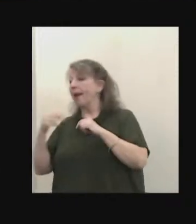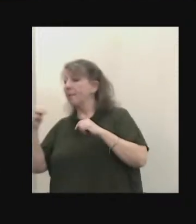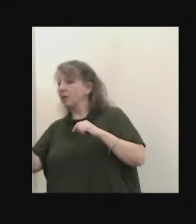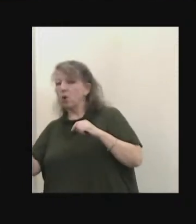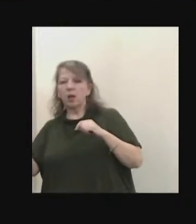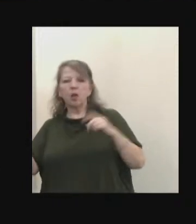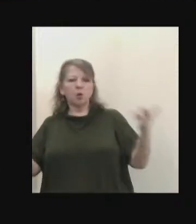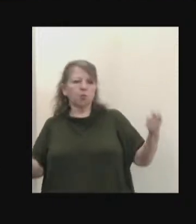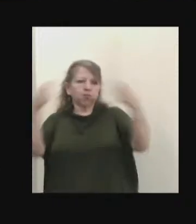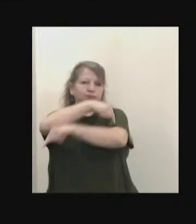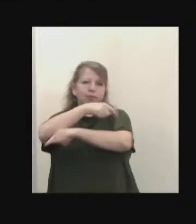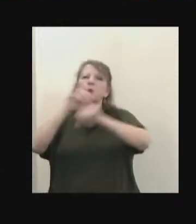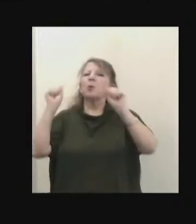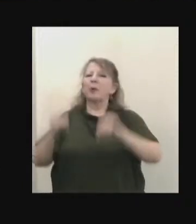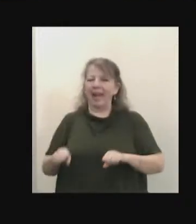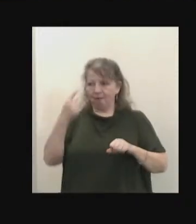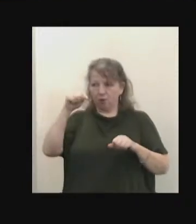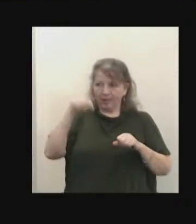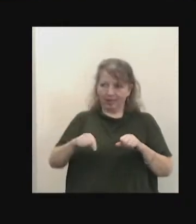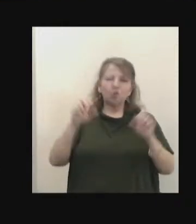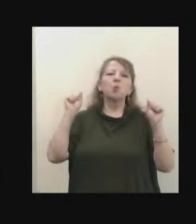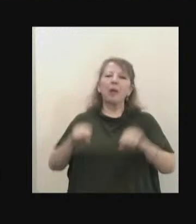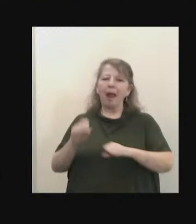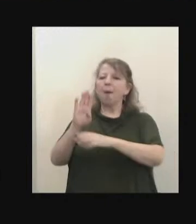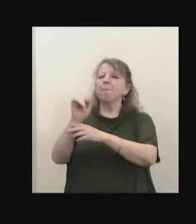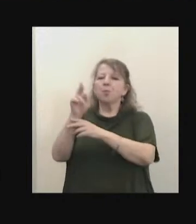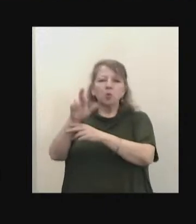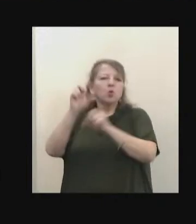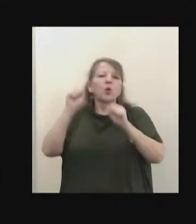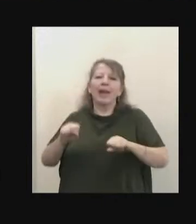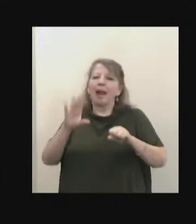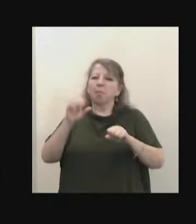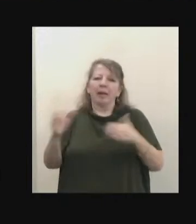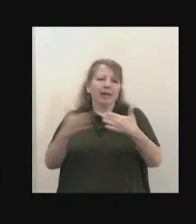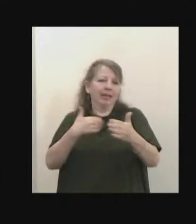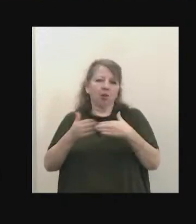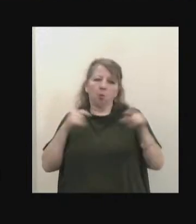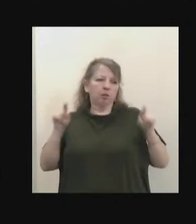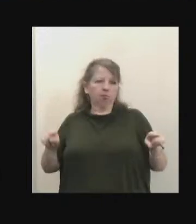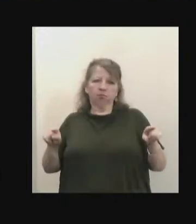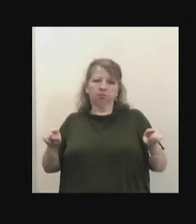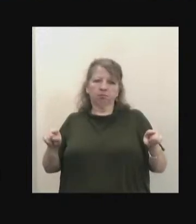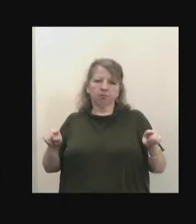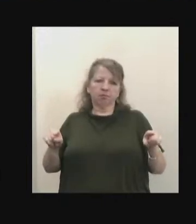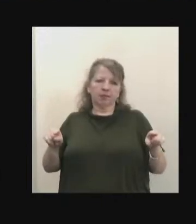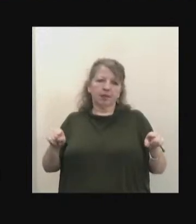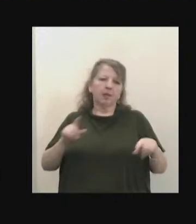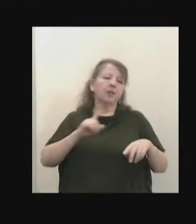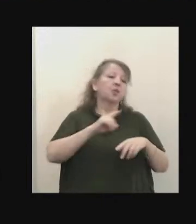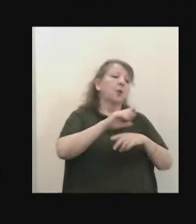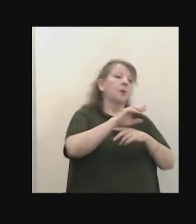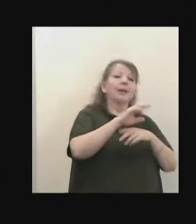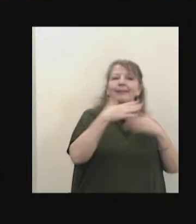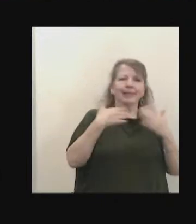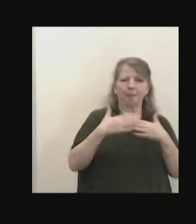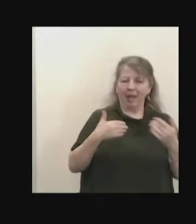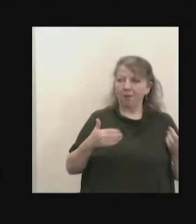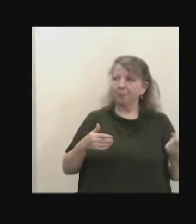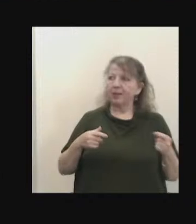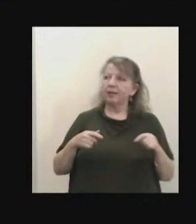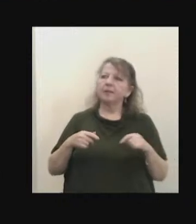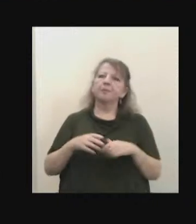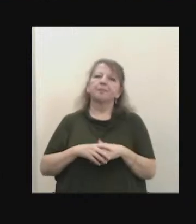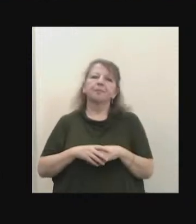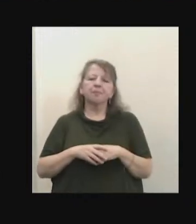Pfizer booster, that's fine. But we just want everybody to get that booster dose if they had